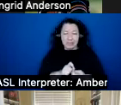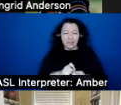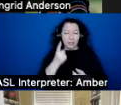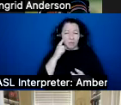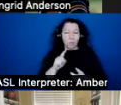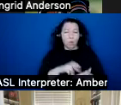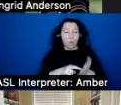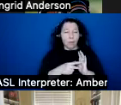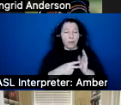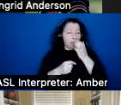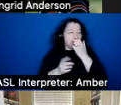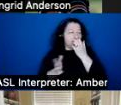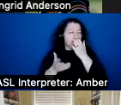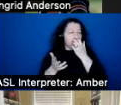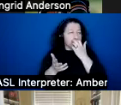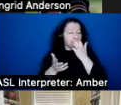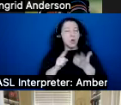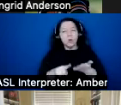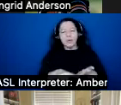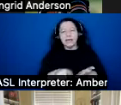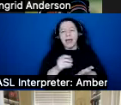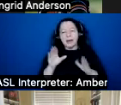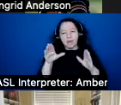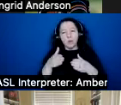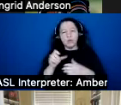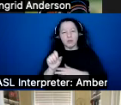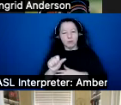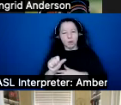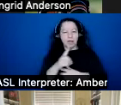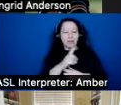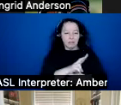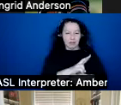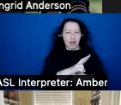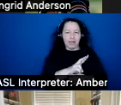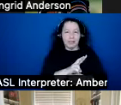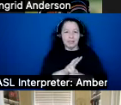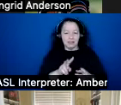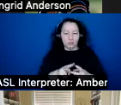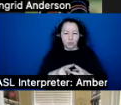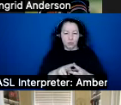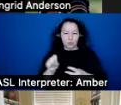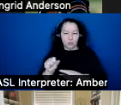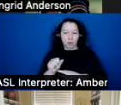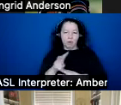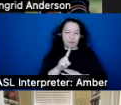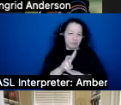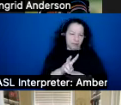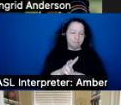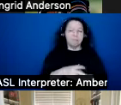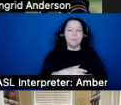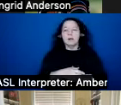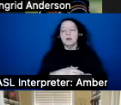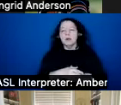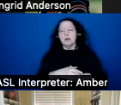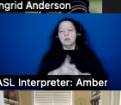at and focus on sexual assault and DV. And so in